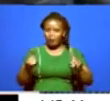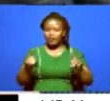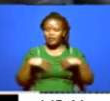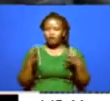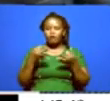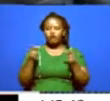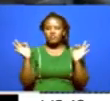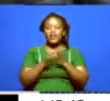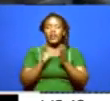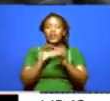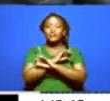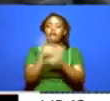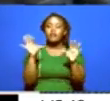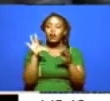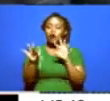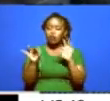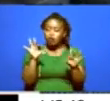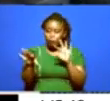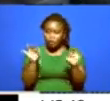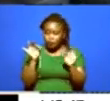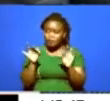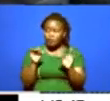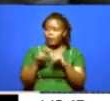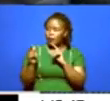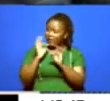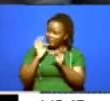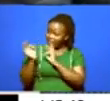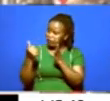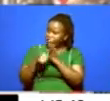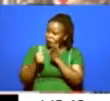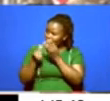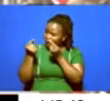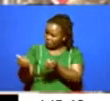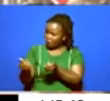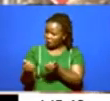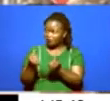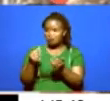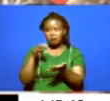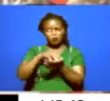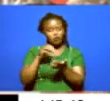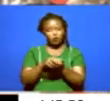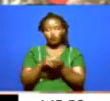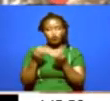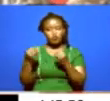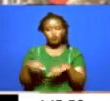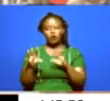kama utakosea kidogo, hivi viti vinaweza kukosea, vinaweza kupotea.